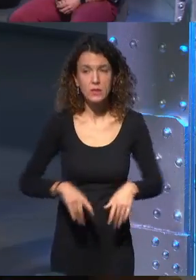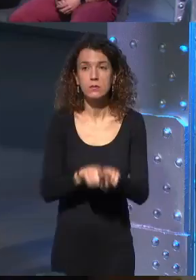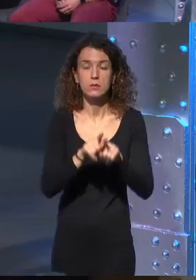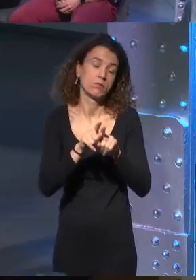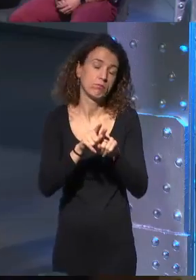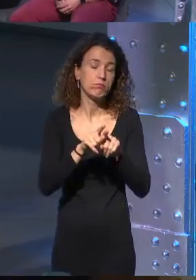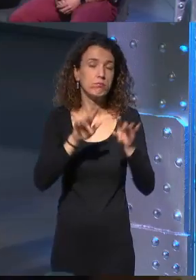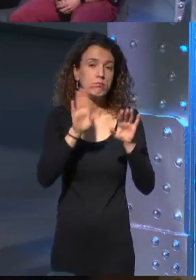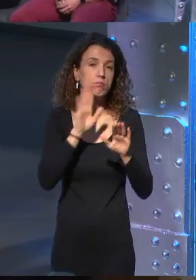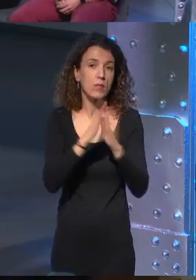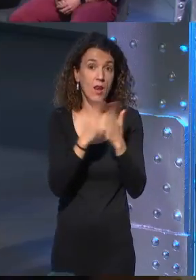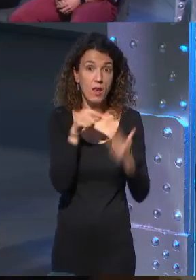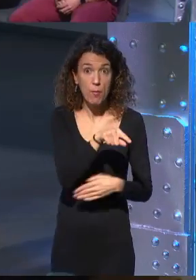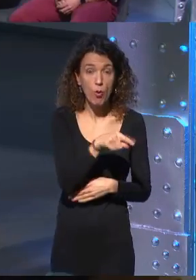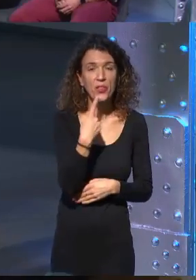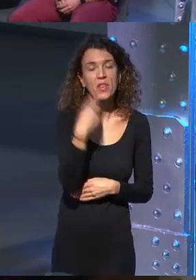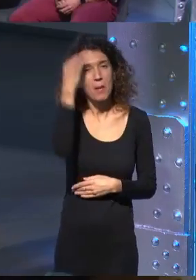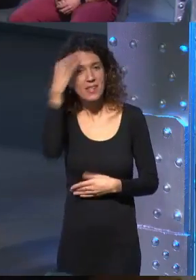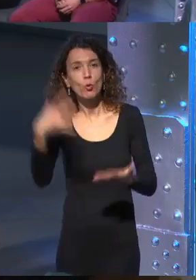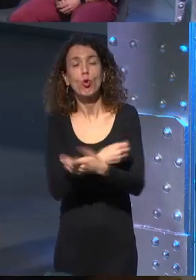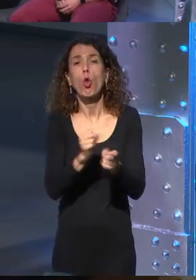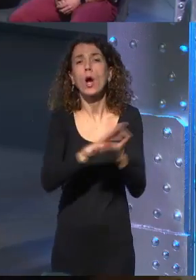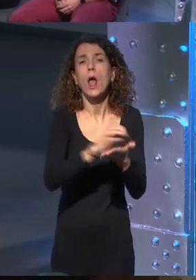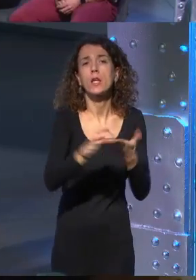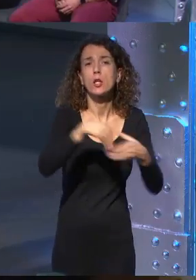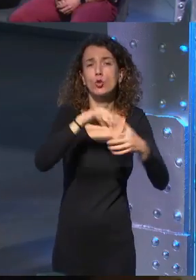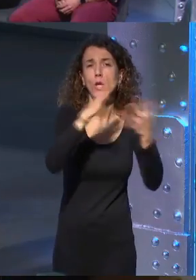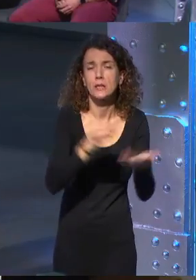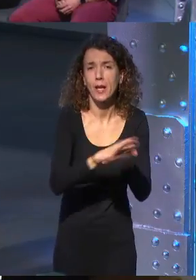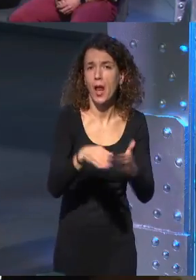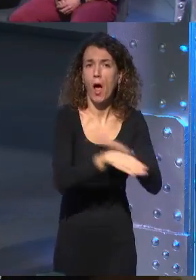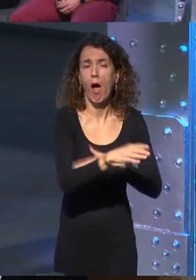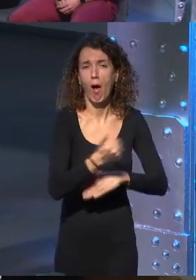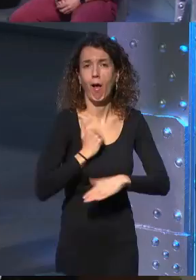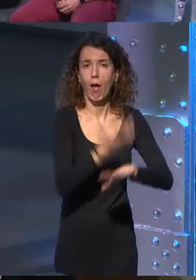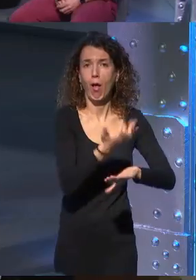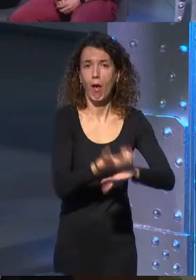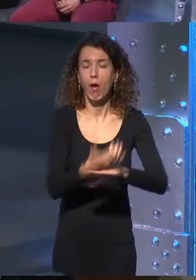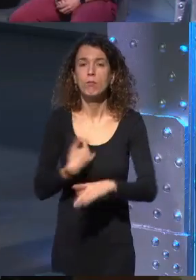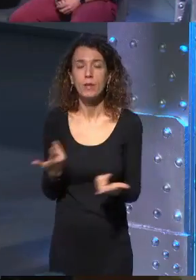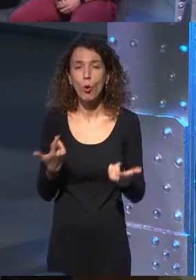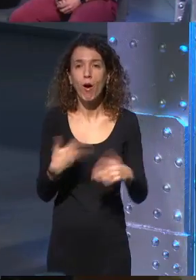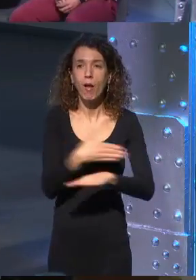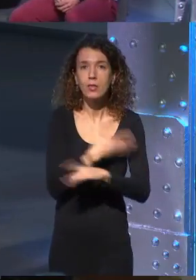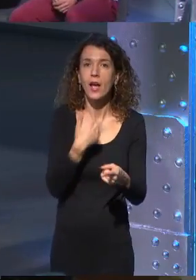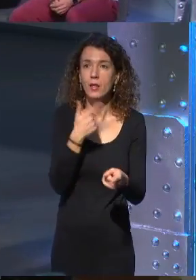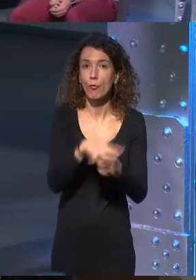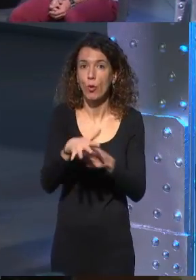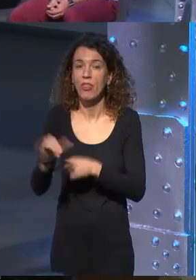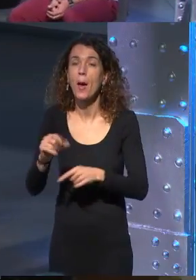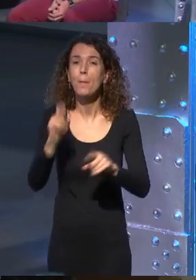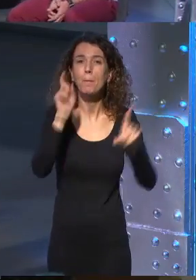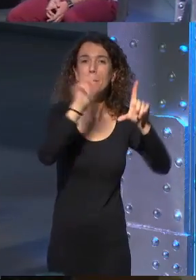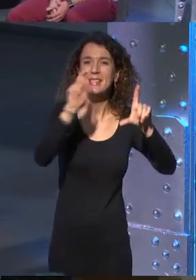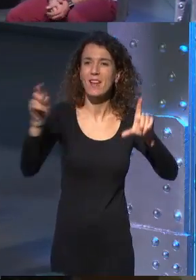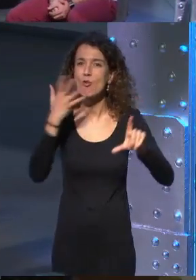there's a book that is called Internet is Not the Answer. Internet no es la respuesta in Spanish. And we tend to think that everything's for free on the internet, and there are